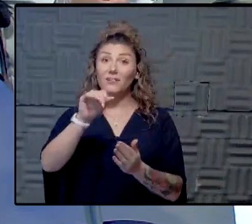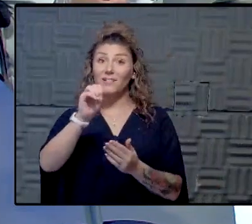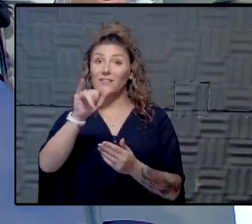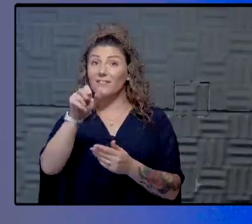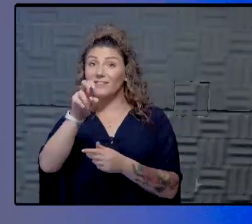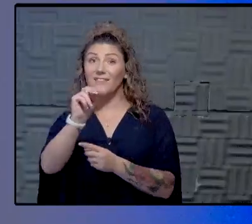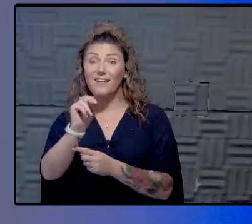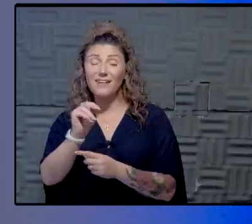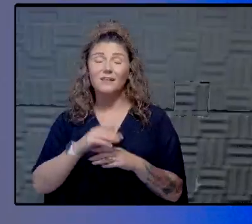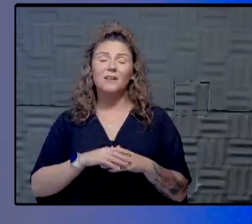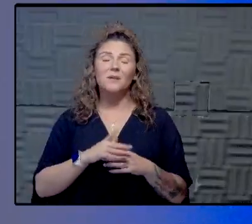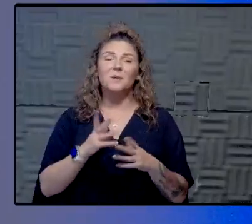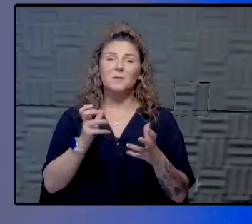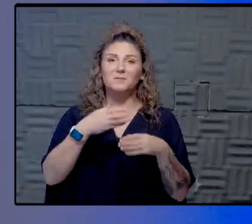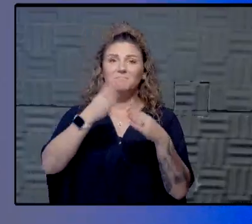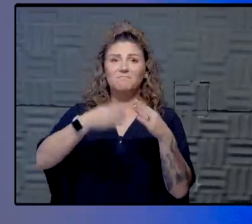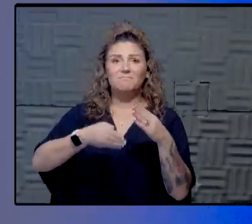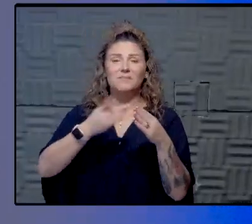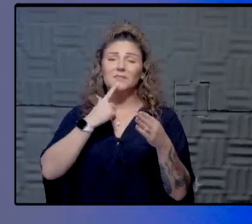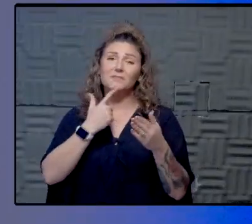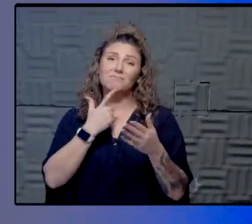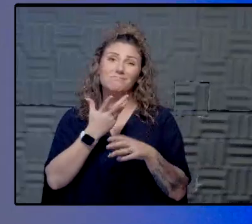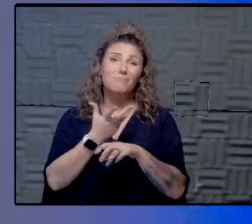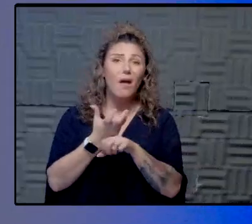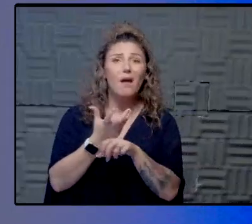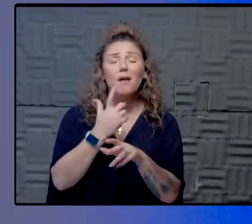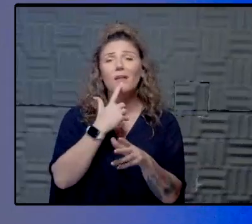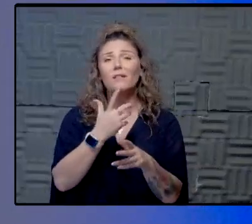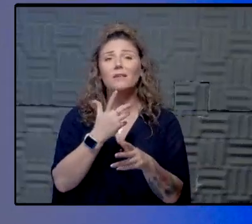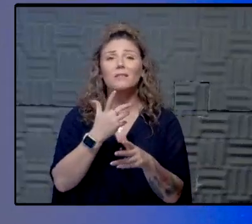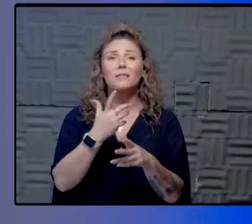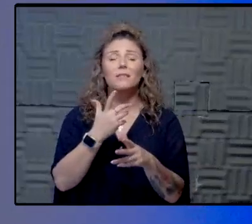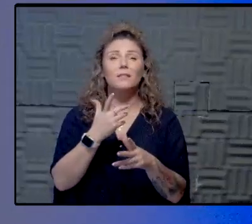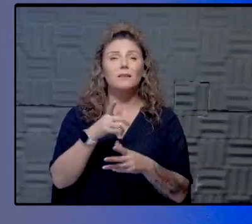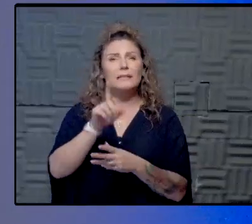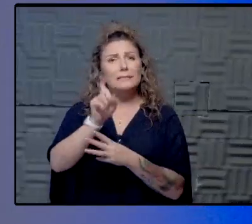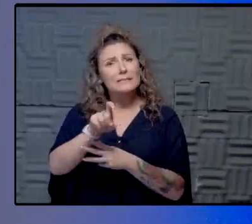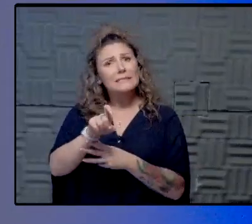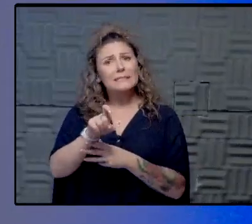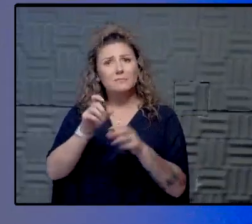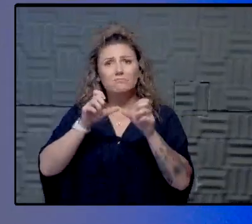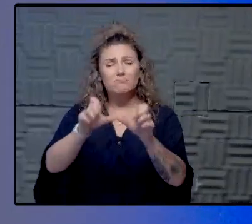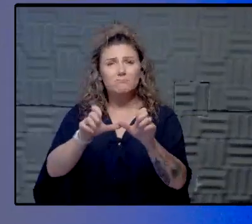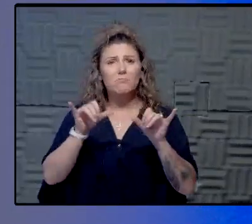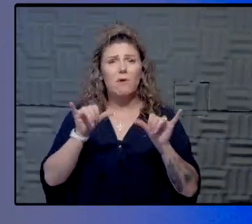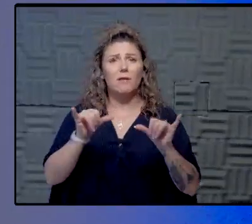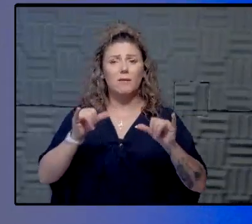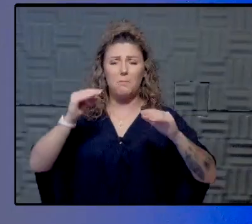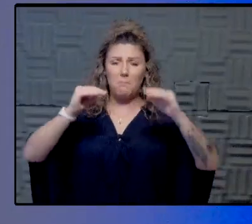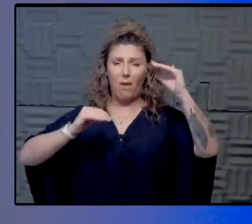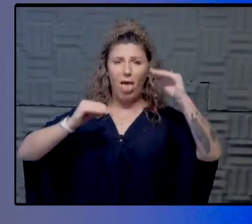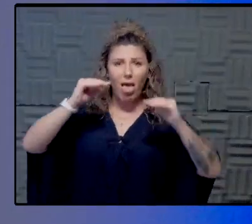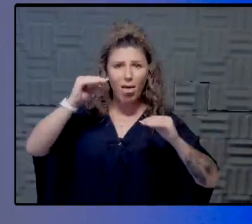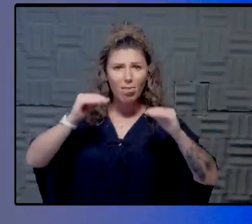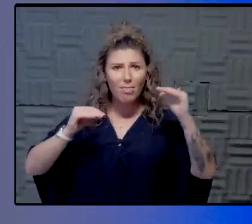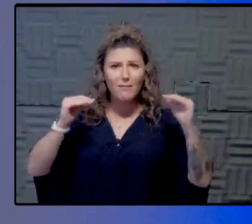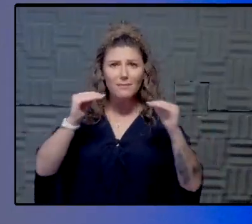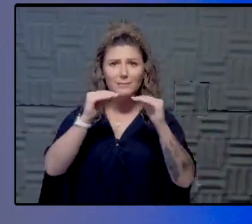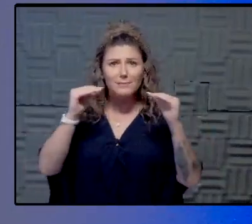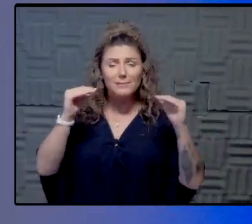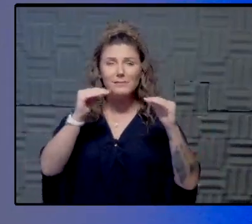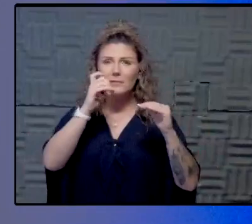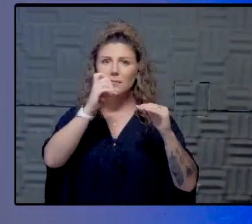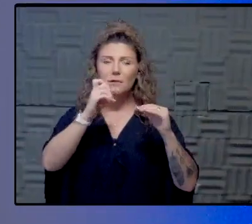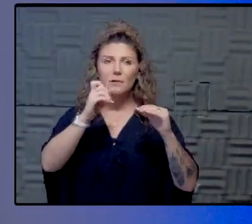would end with just a plea for us to maintain balance in our lives and to not get too wrapped